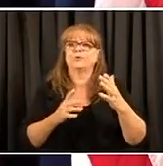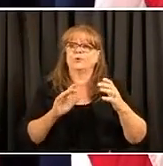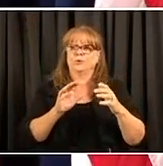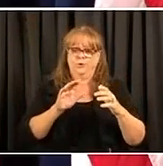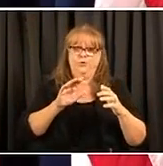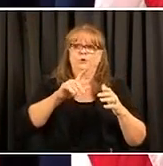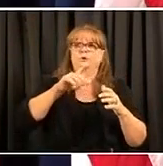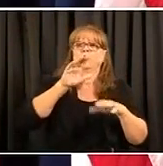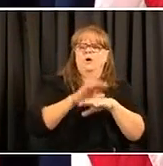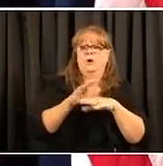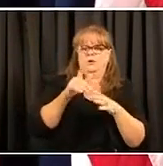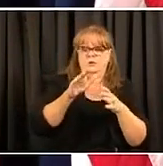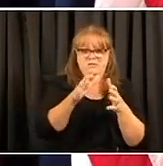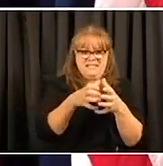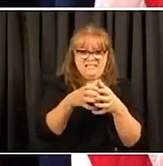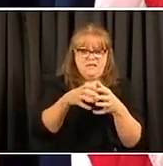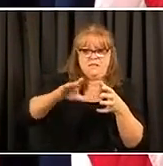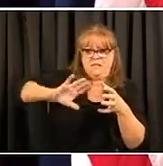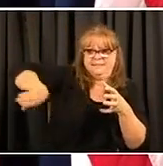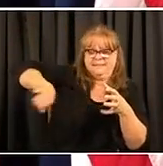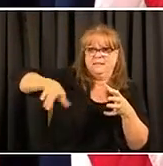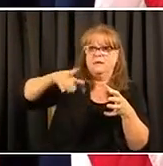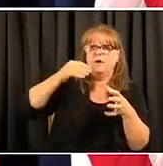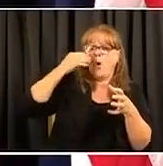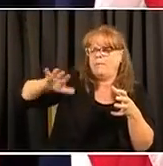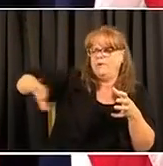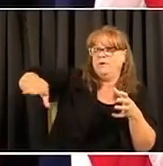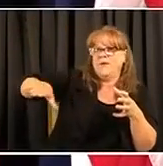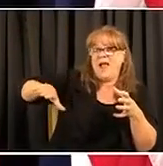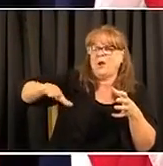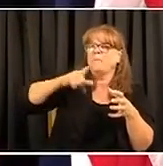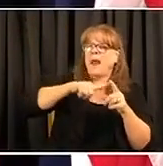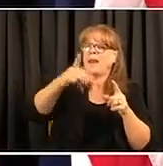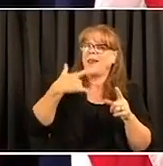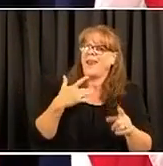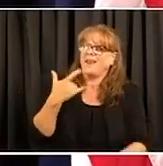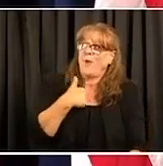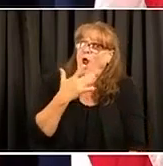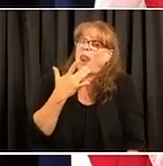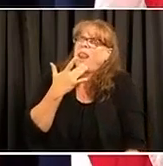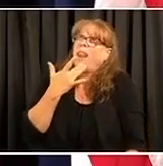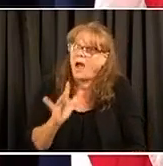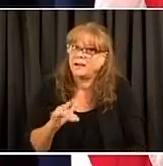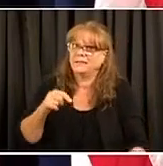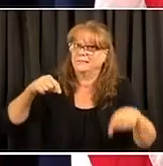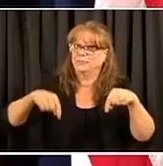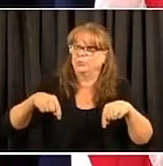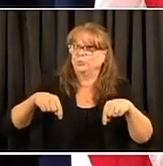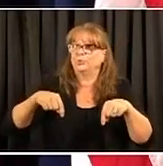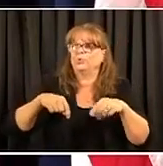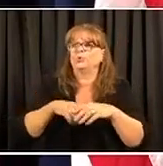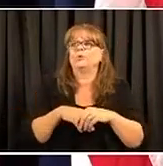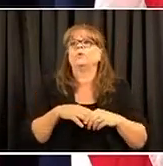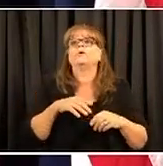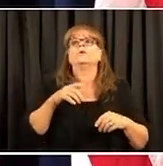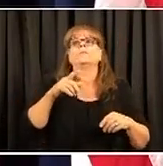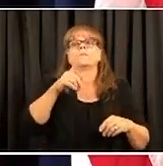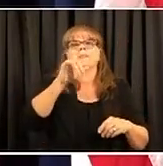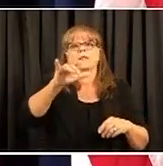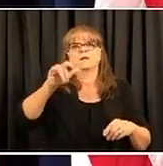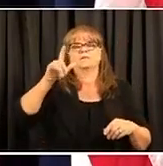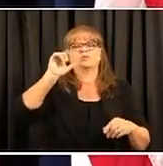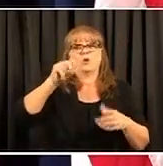So that's luck. Where but for the grace of God go I, the fires could have been in a very different